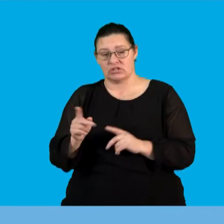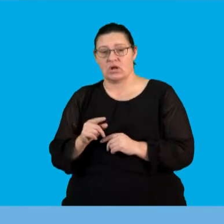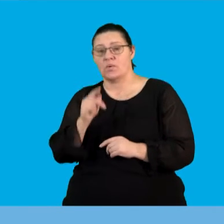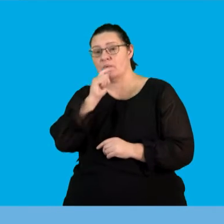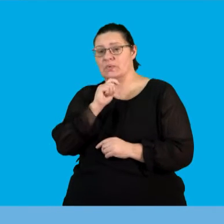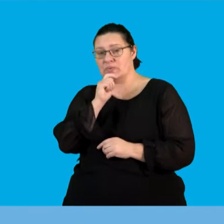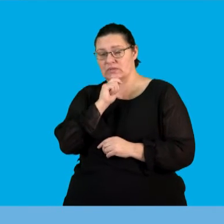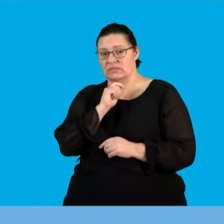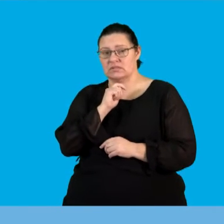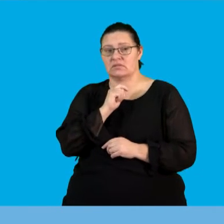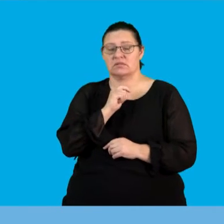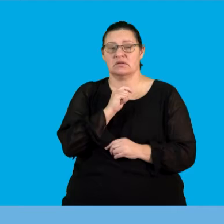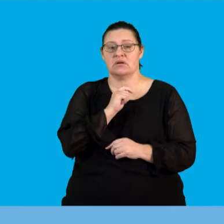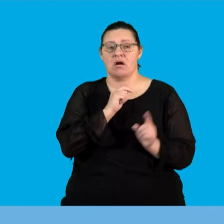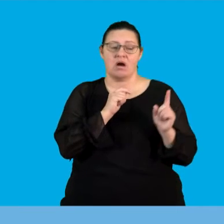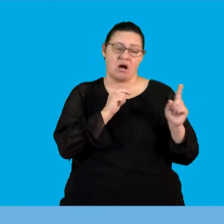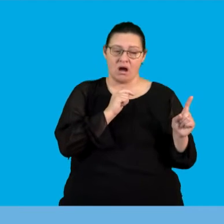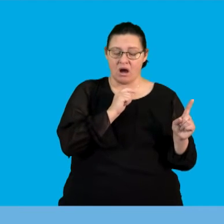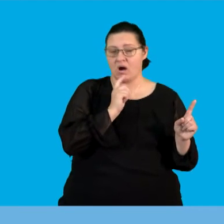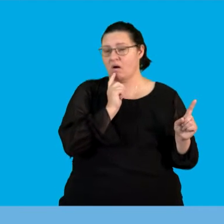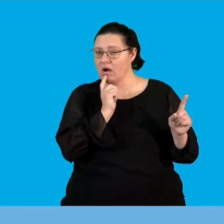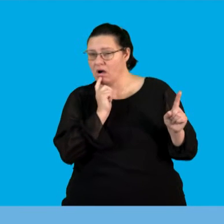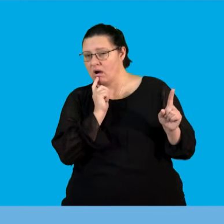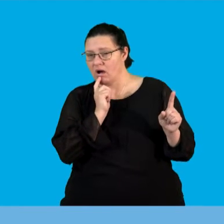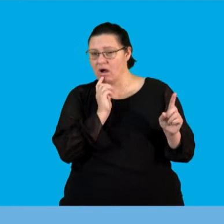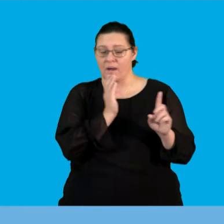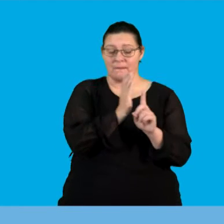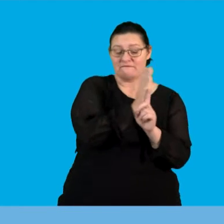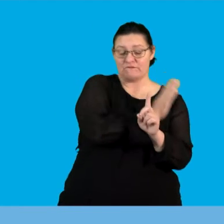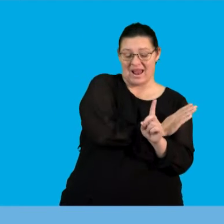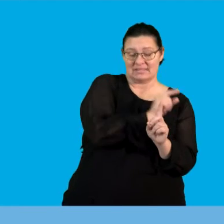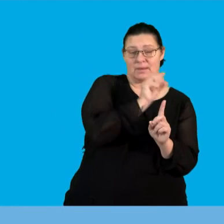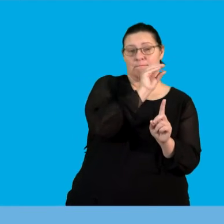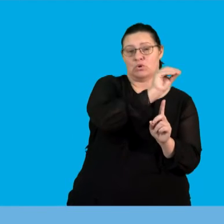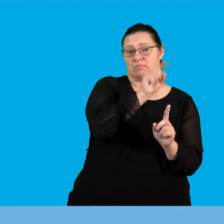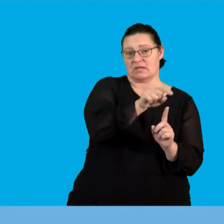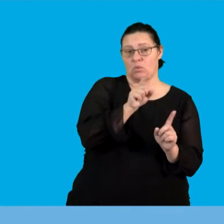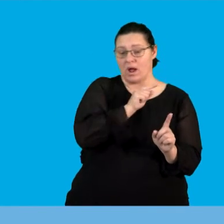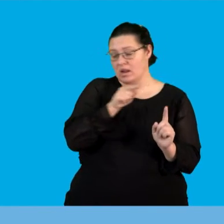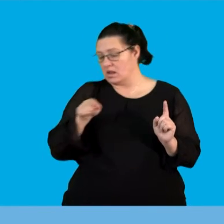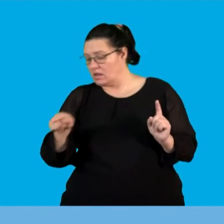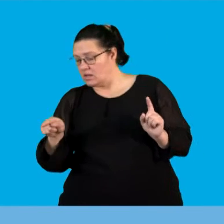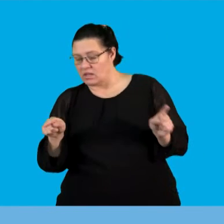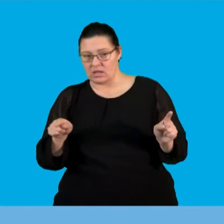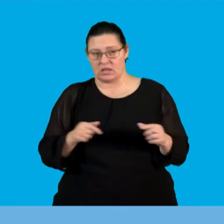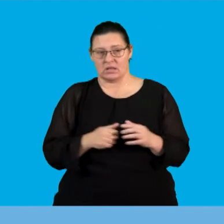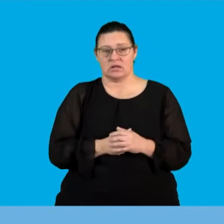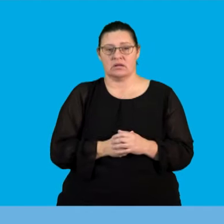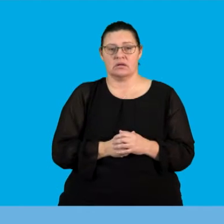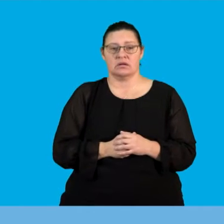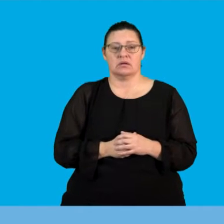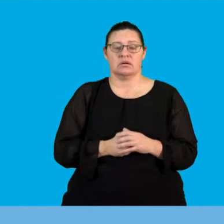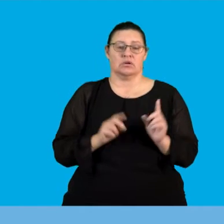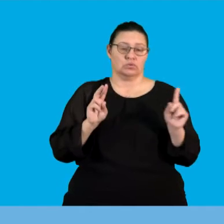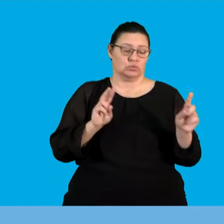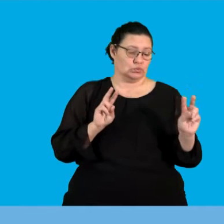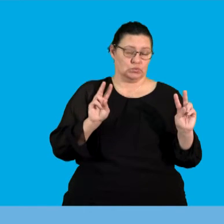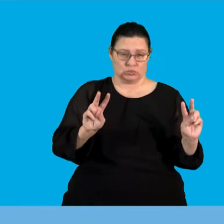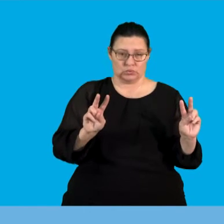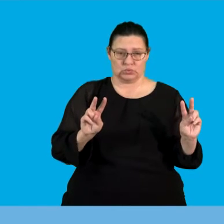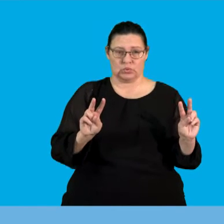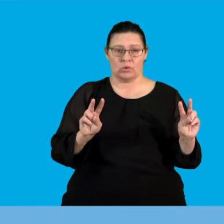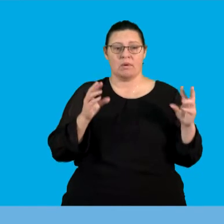we are using the coefficients, which are the numbers that are written in front of the chemical formula. So the 2 and the 2,